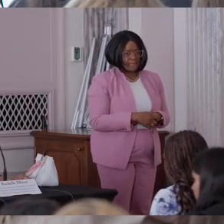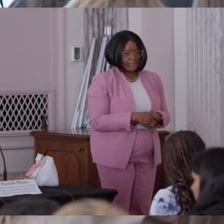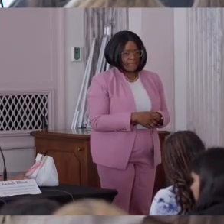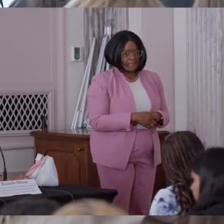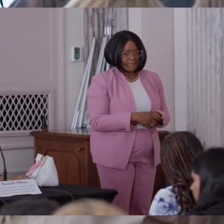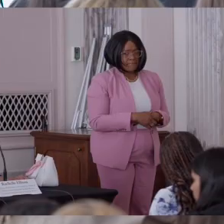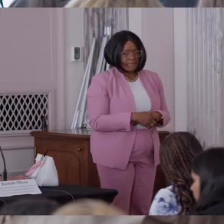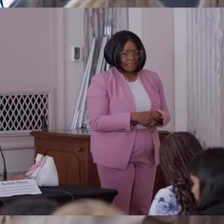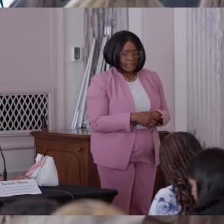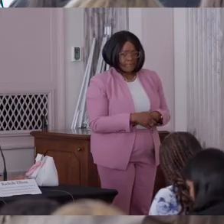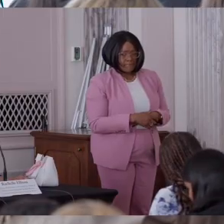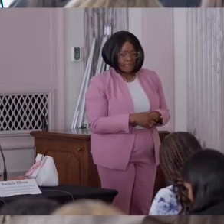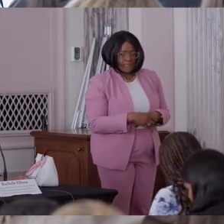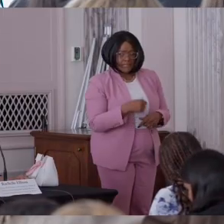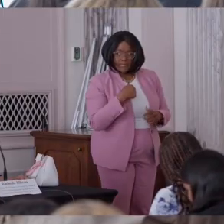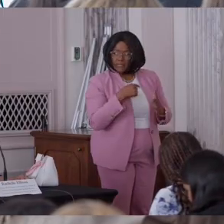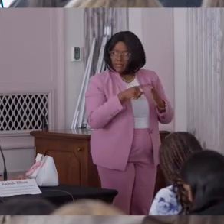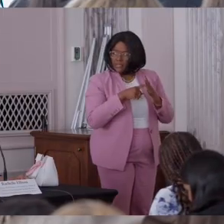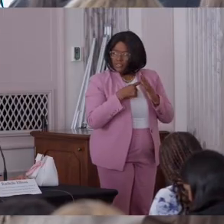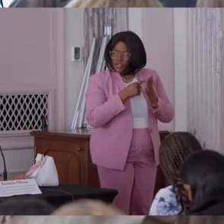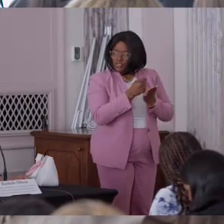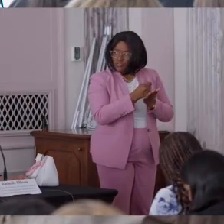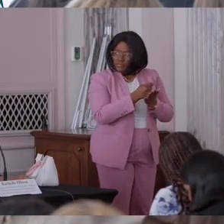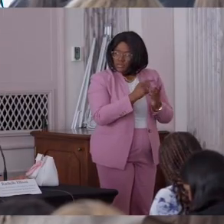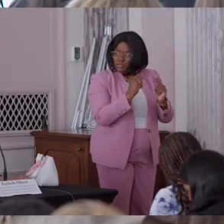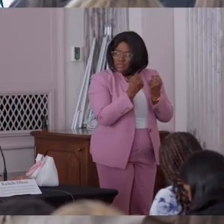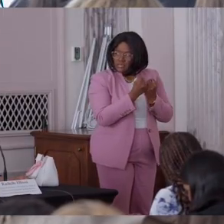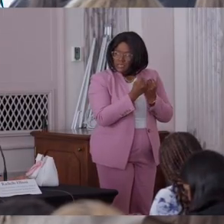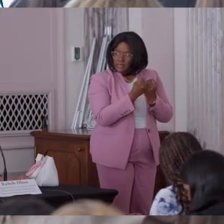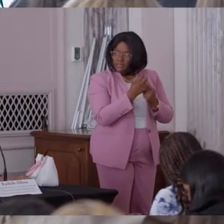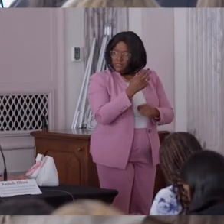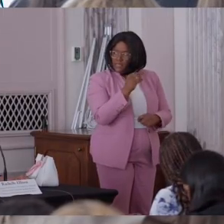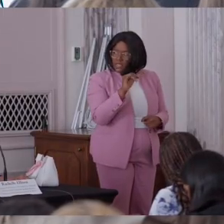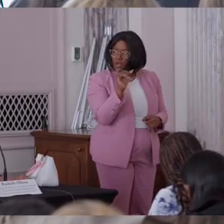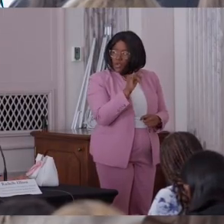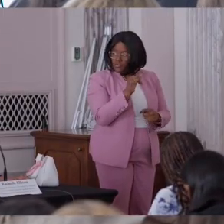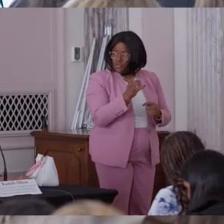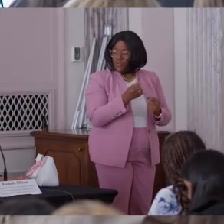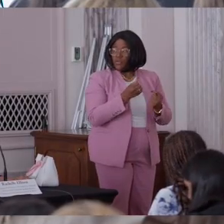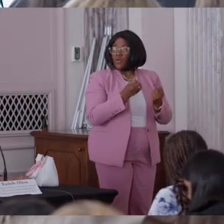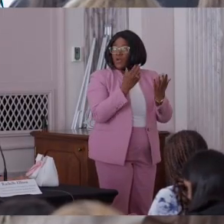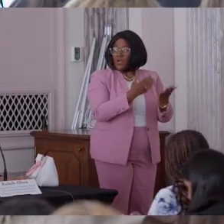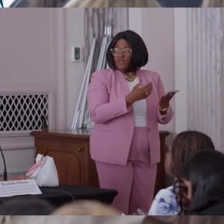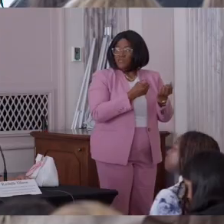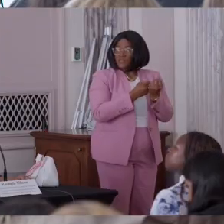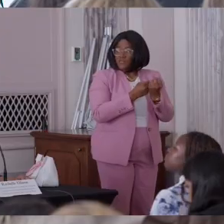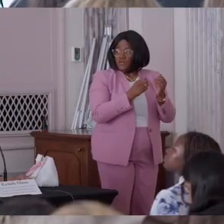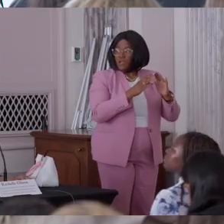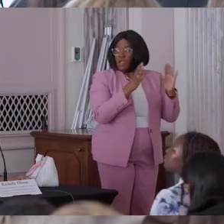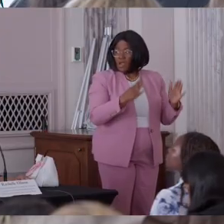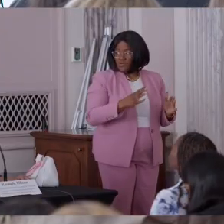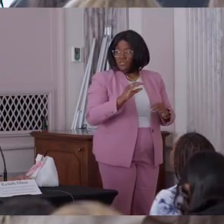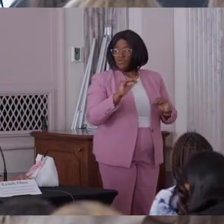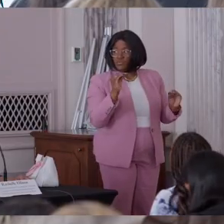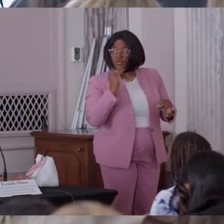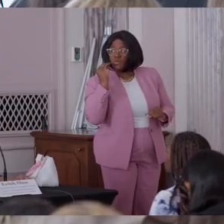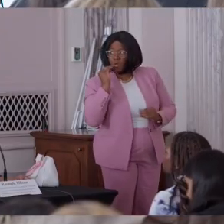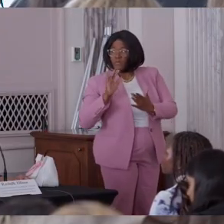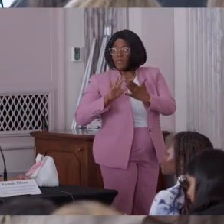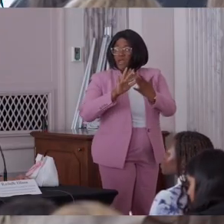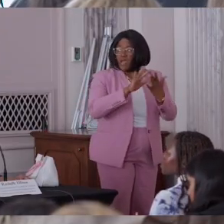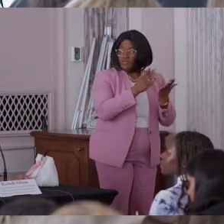Bridgeway has an assertive community treatment team. We also offer supportive housing and homeless outreach